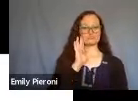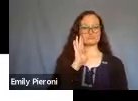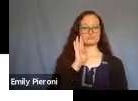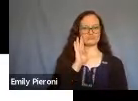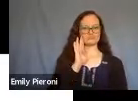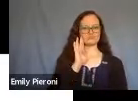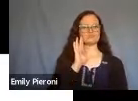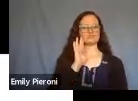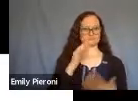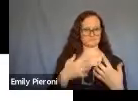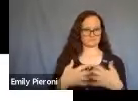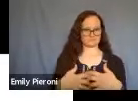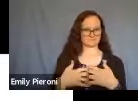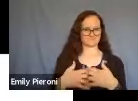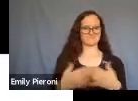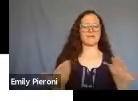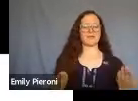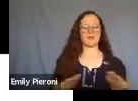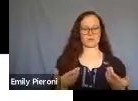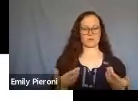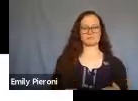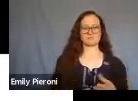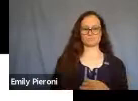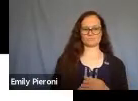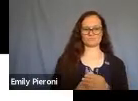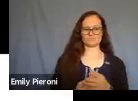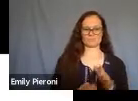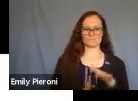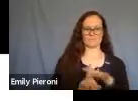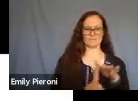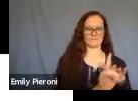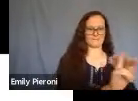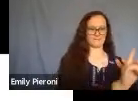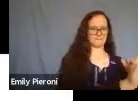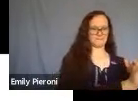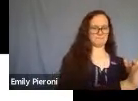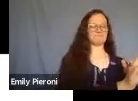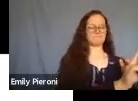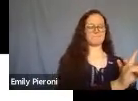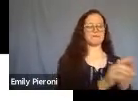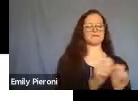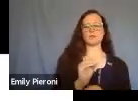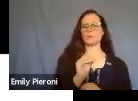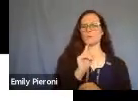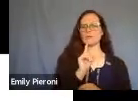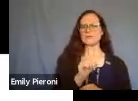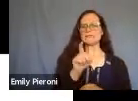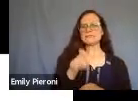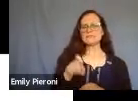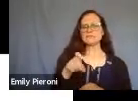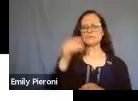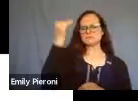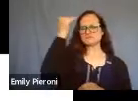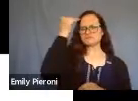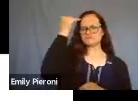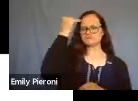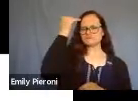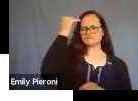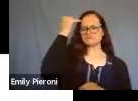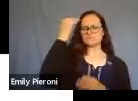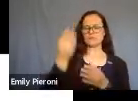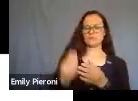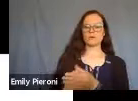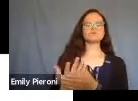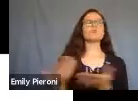industry. So we also need to be conscious of the crops that we're working with and what's the end use, what's the market, what's